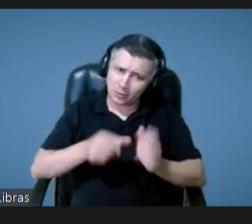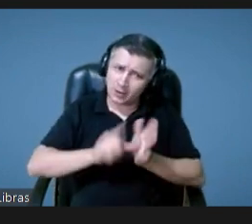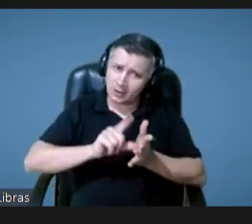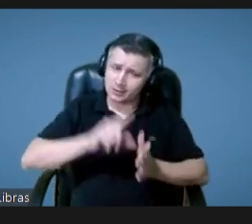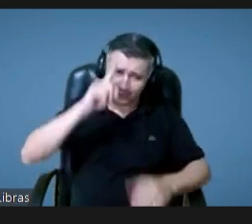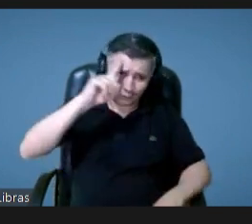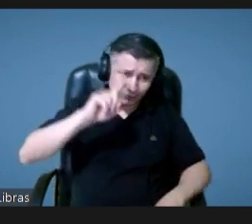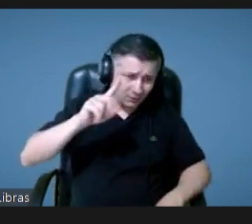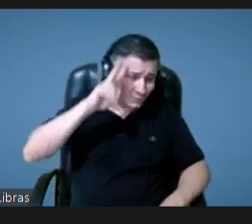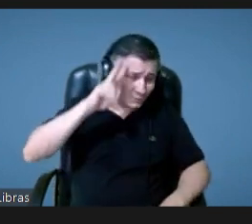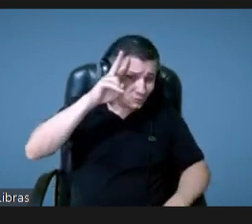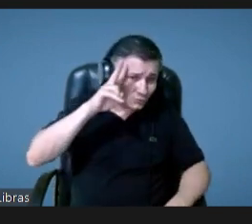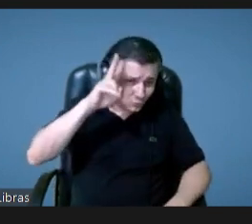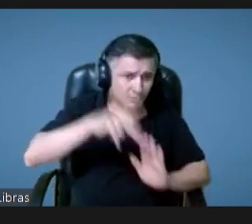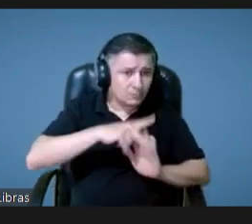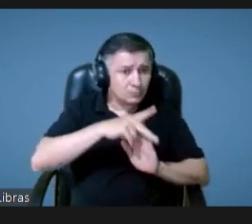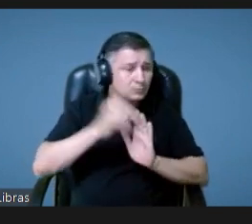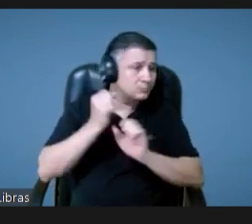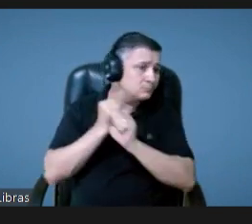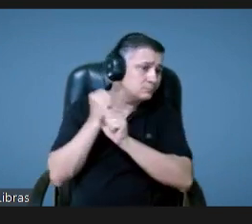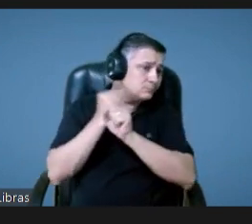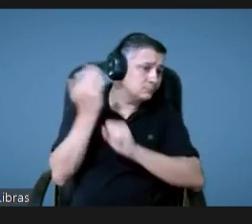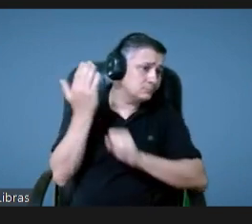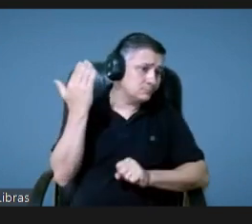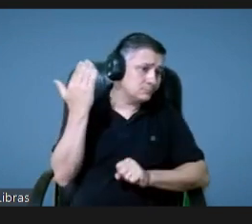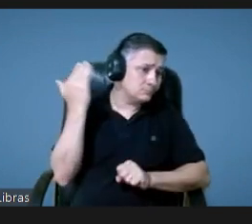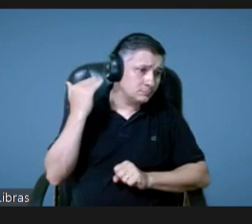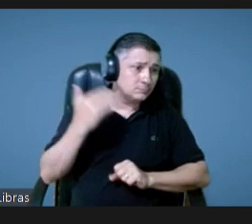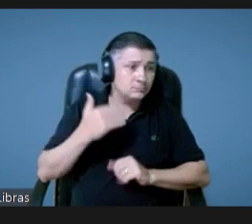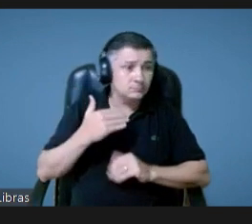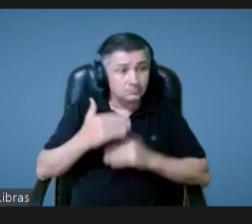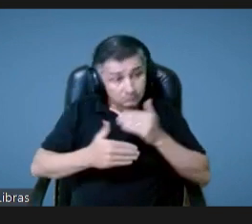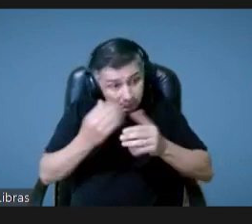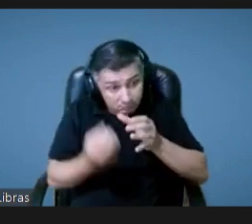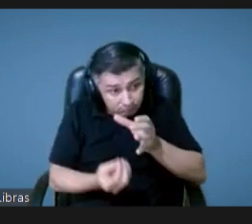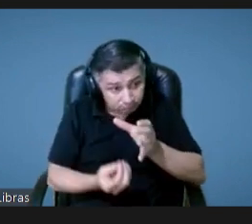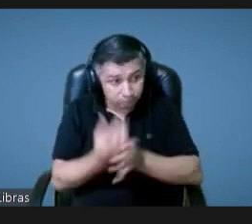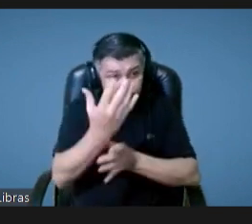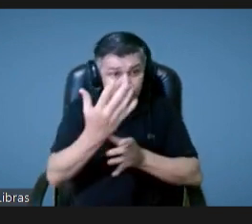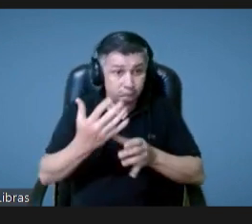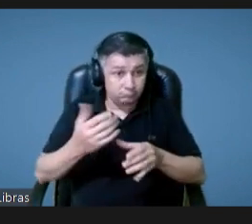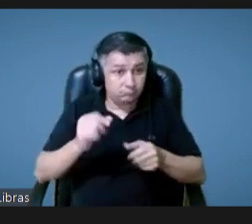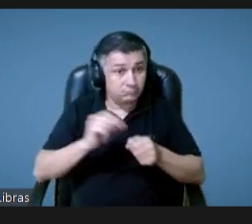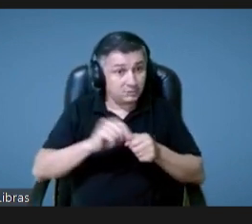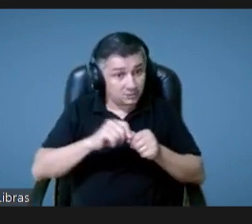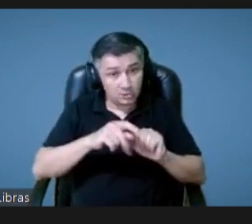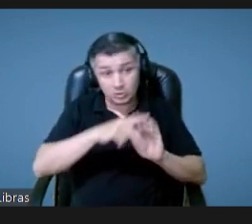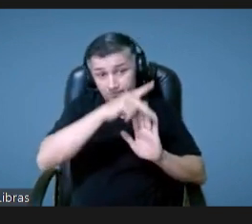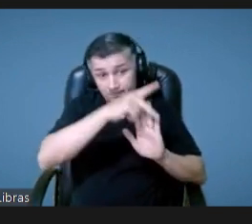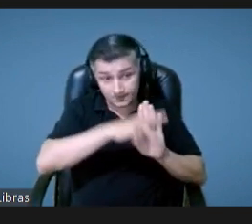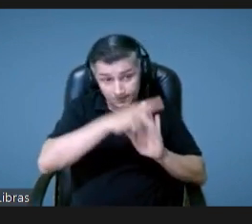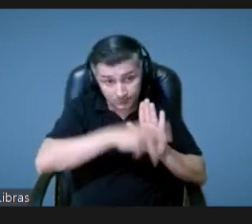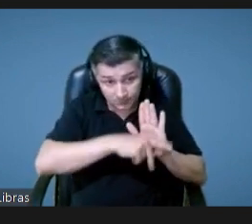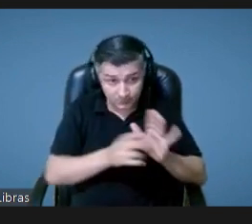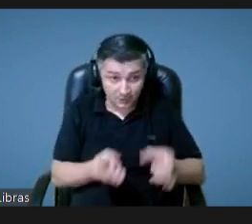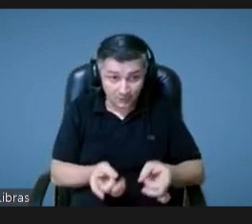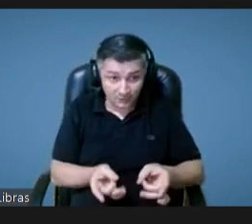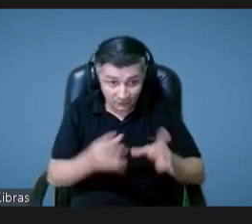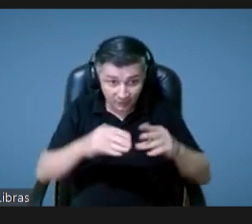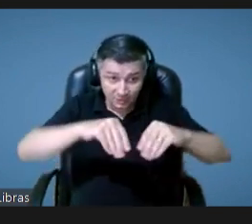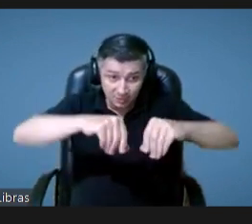those of you who haven't been monitoring us for long wouldn't know that years